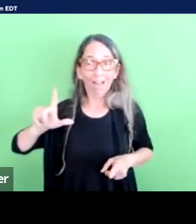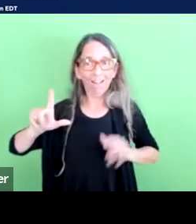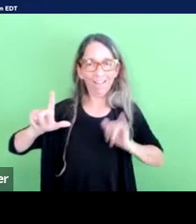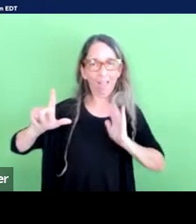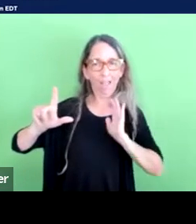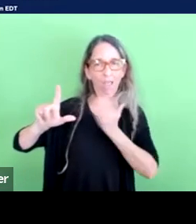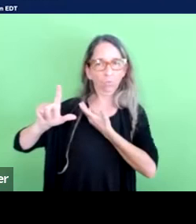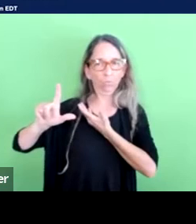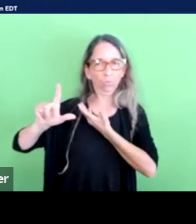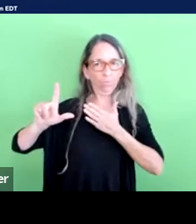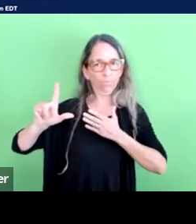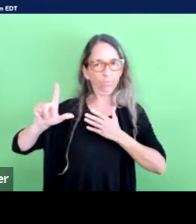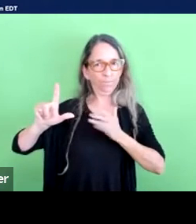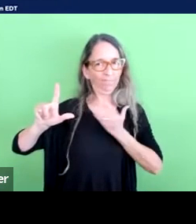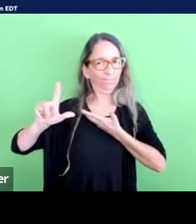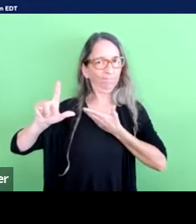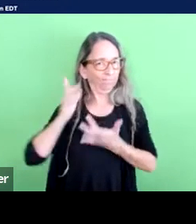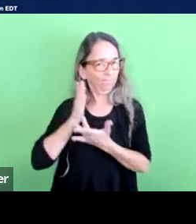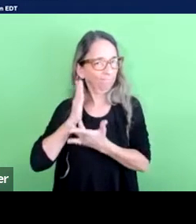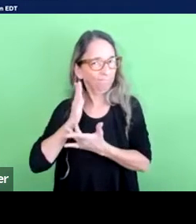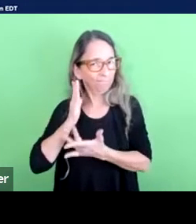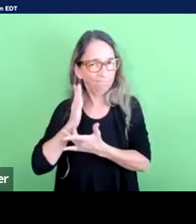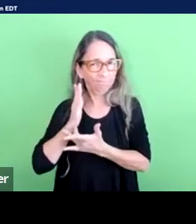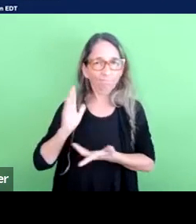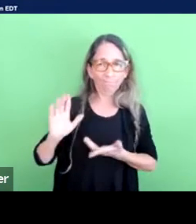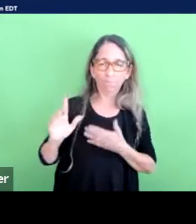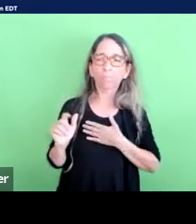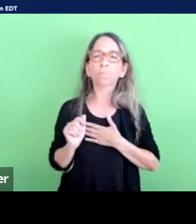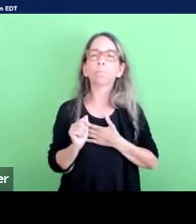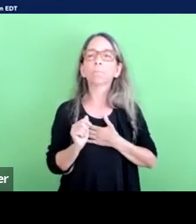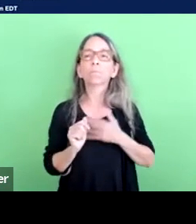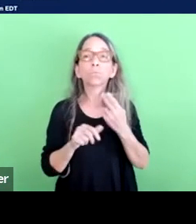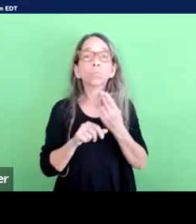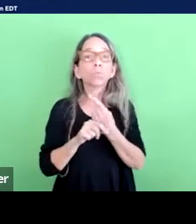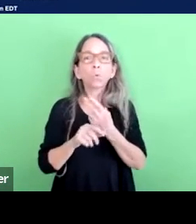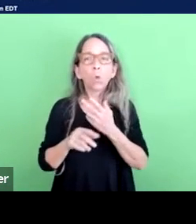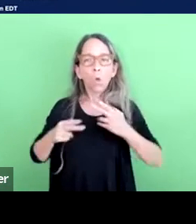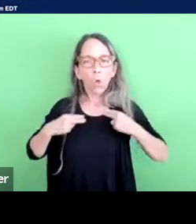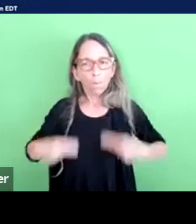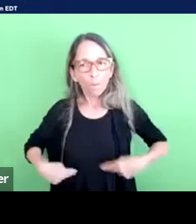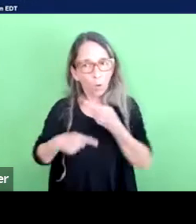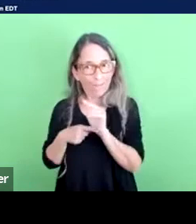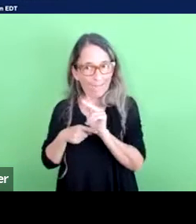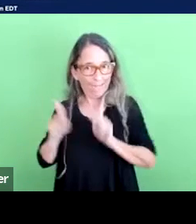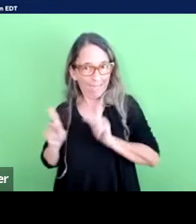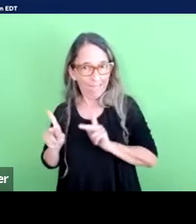telephone, uses a human and ASR combination,